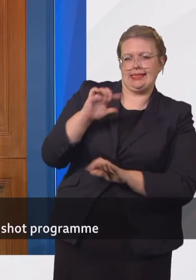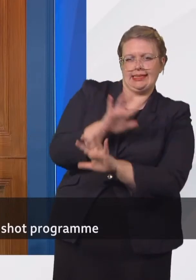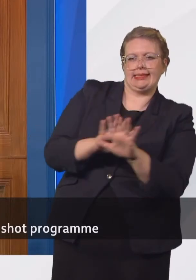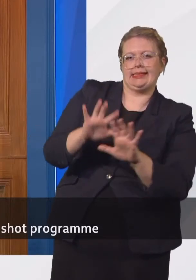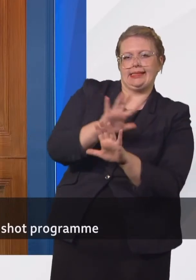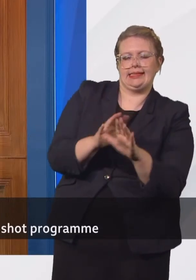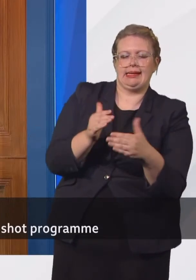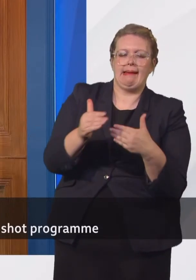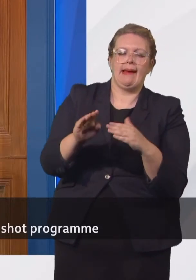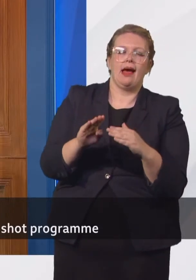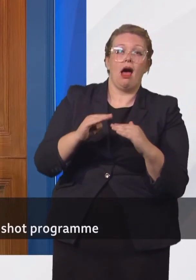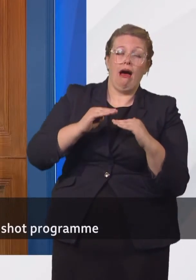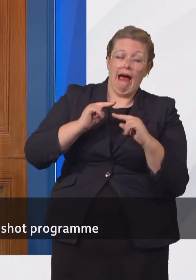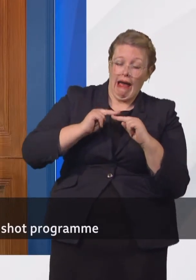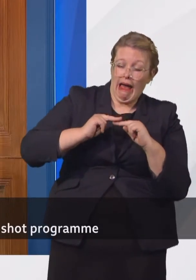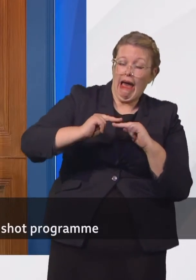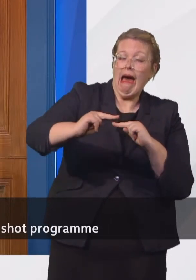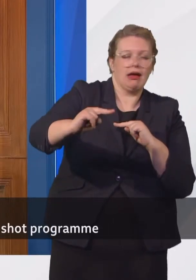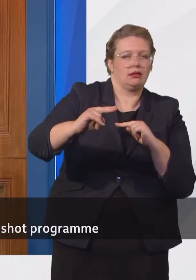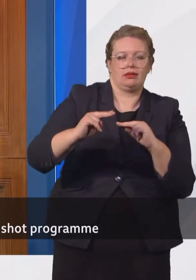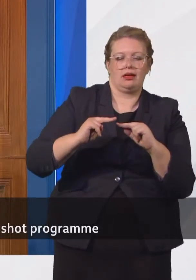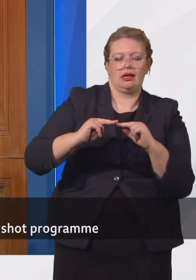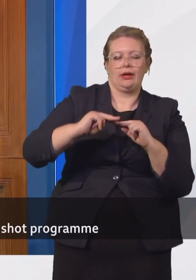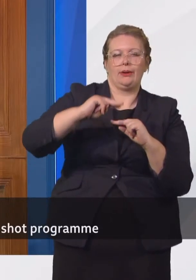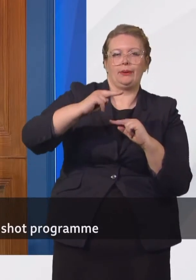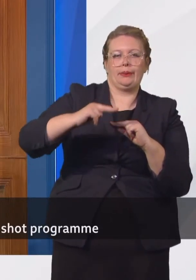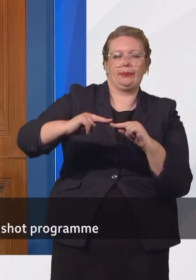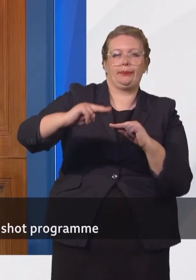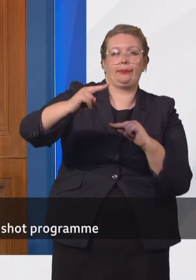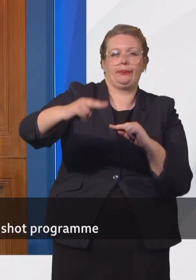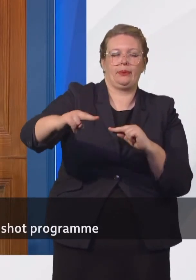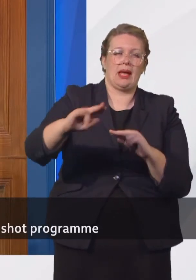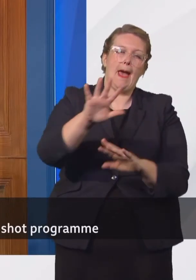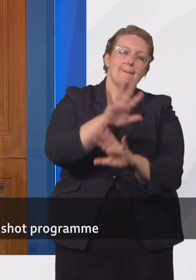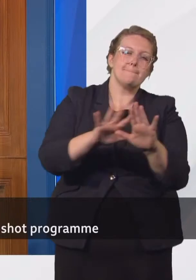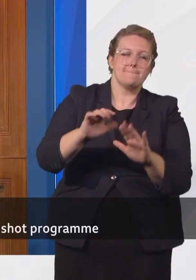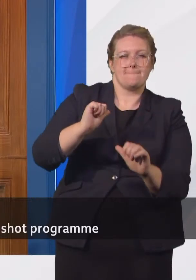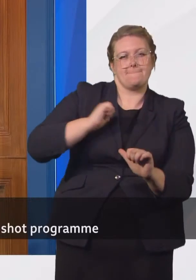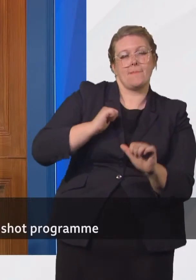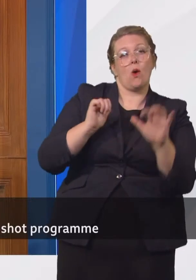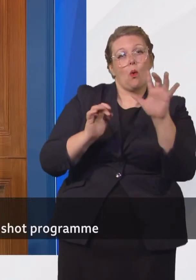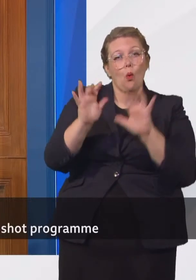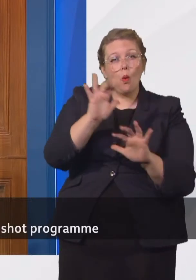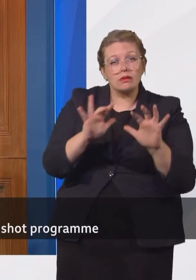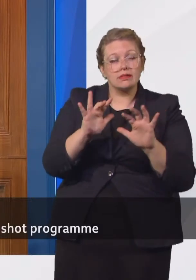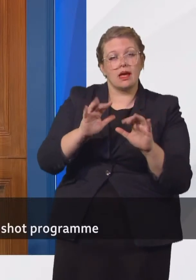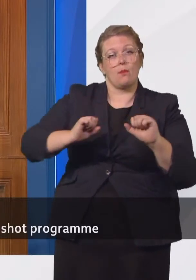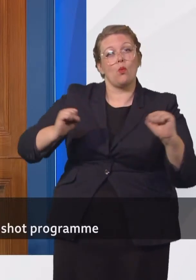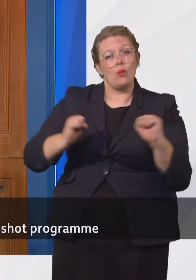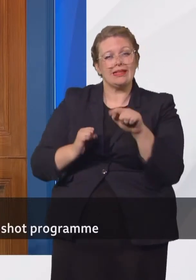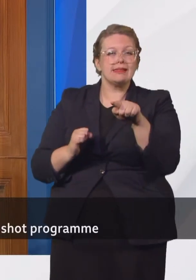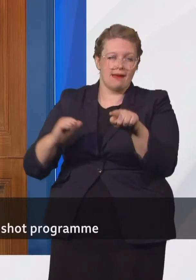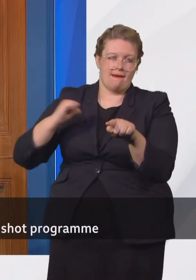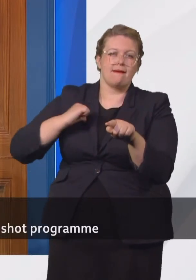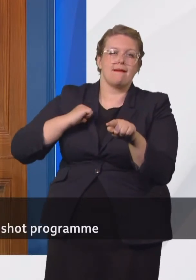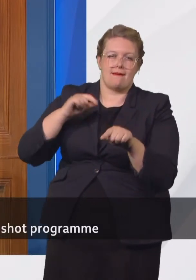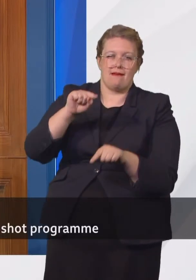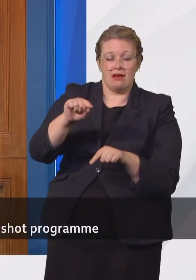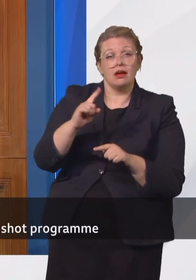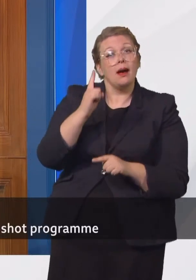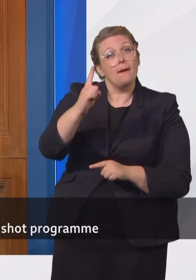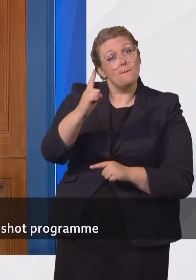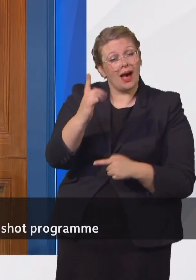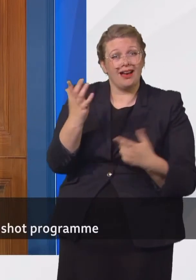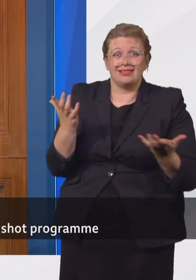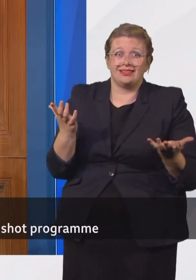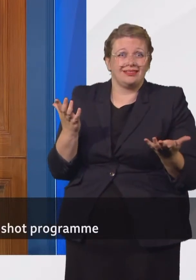some degree of bumpiness, probably in the autumn and the winter, but really it's